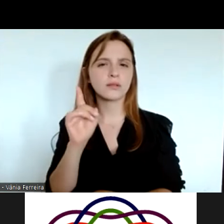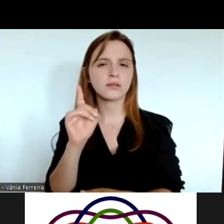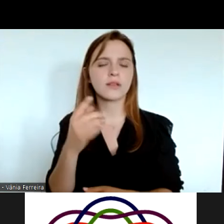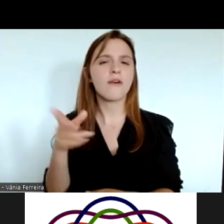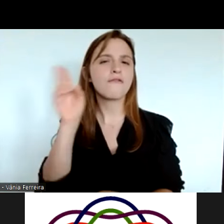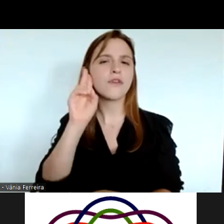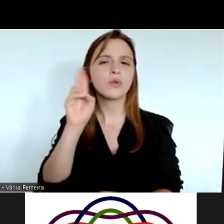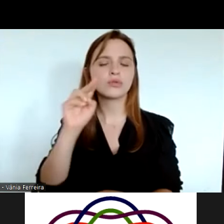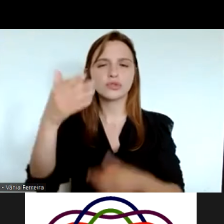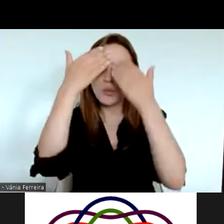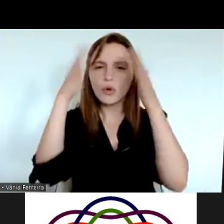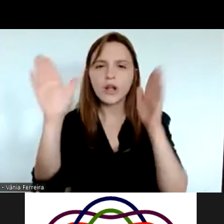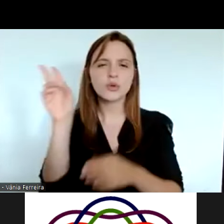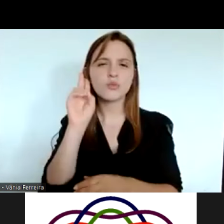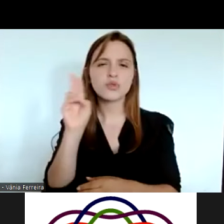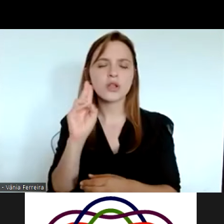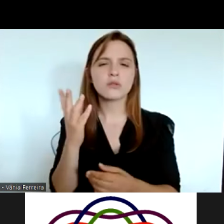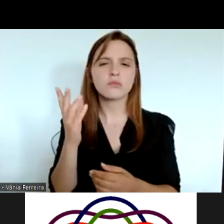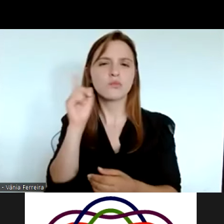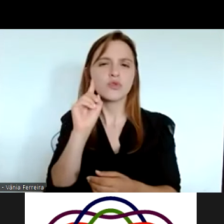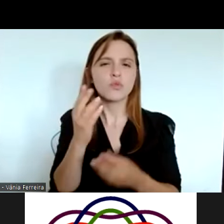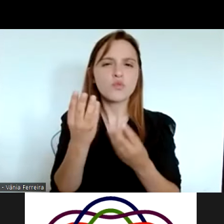values are and why?